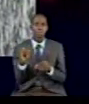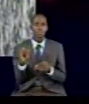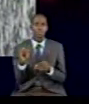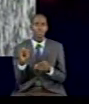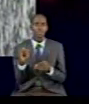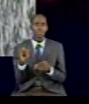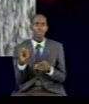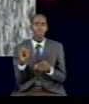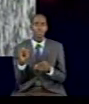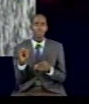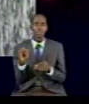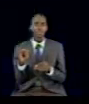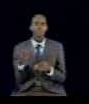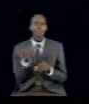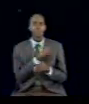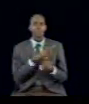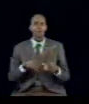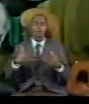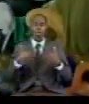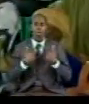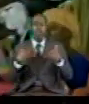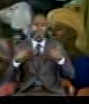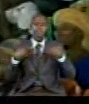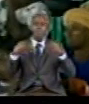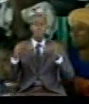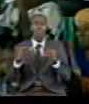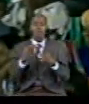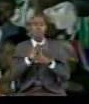and God has healed me completely. Praise the Lord.